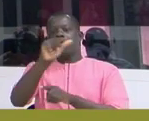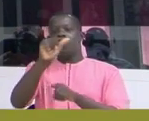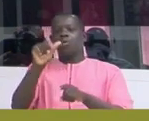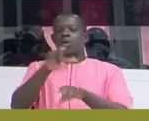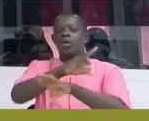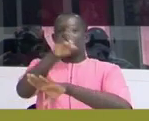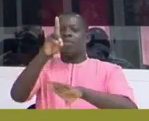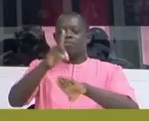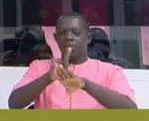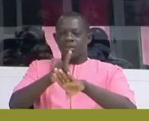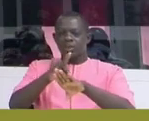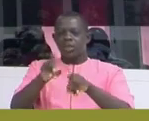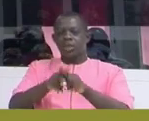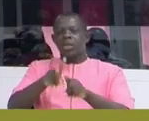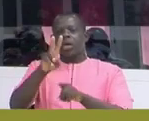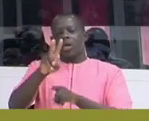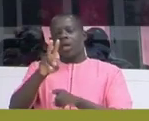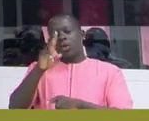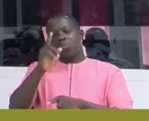went